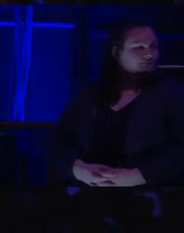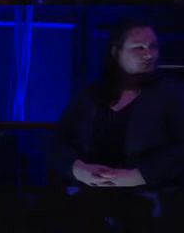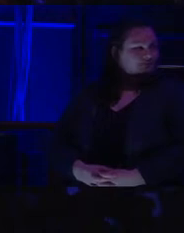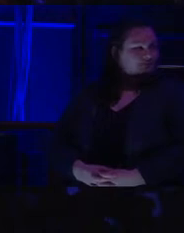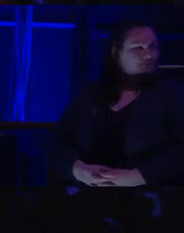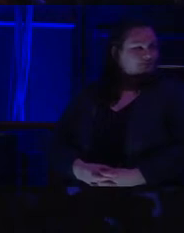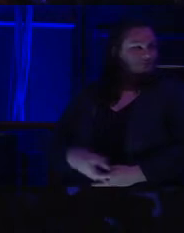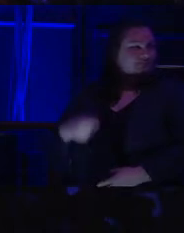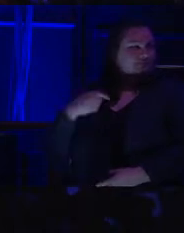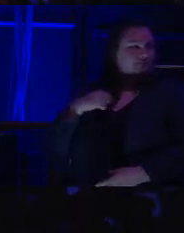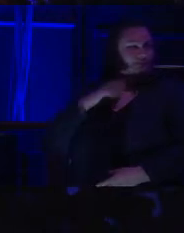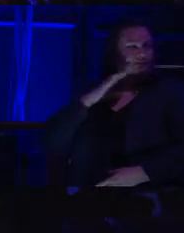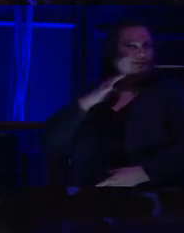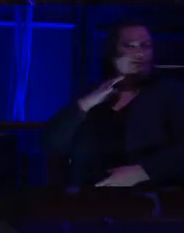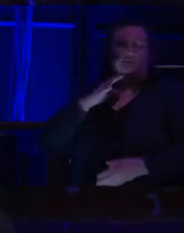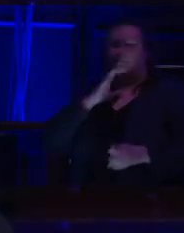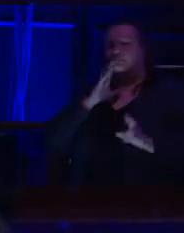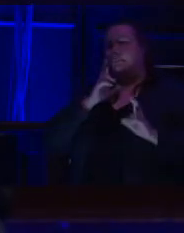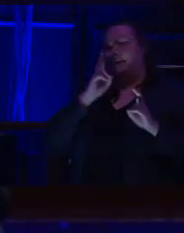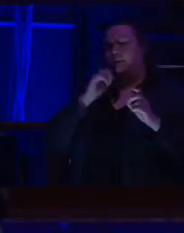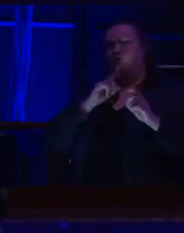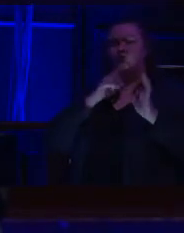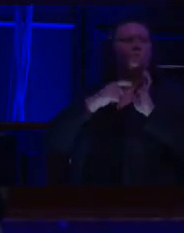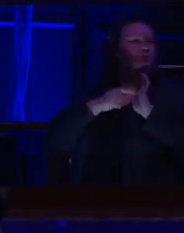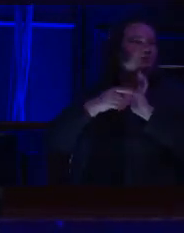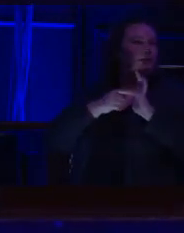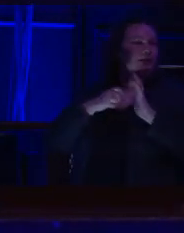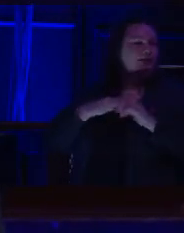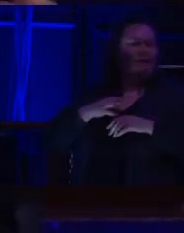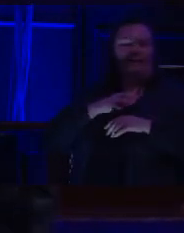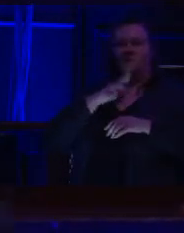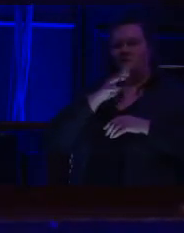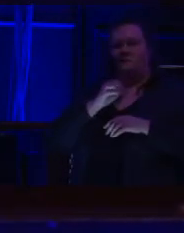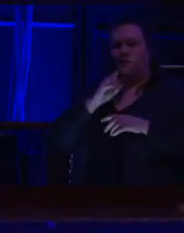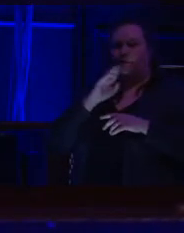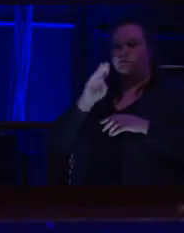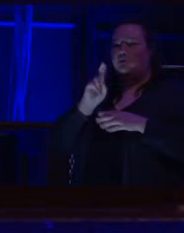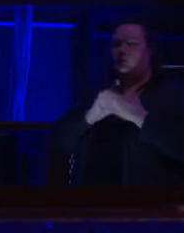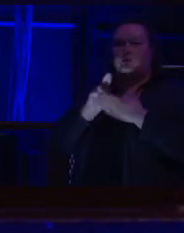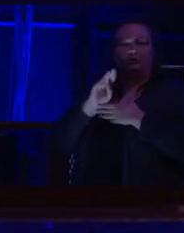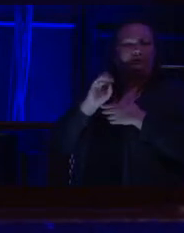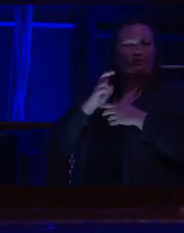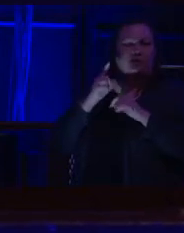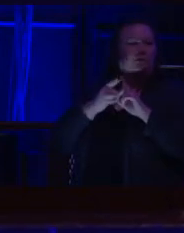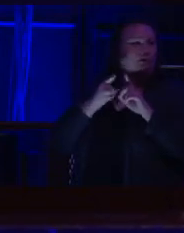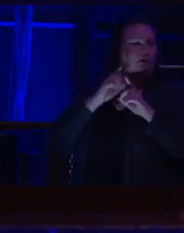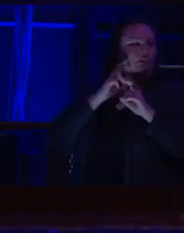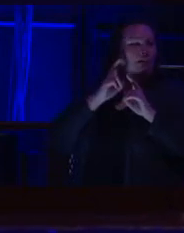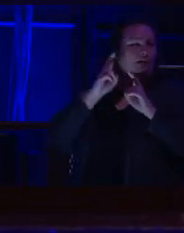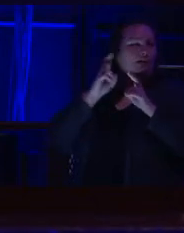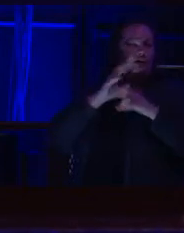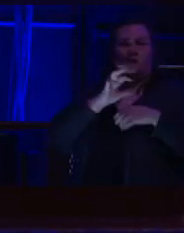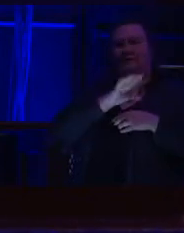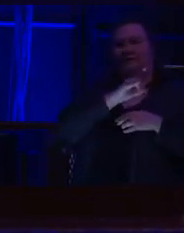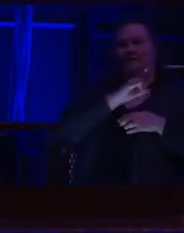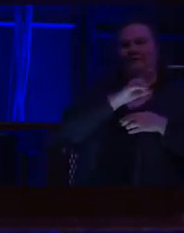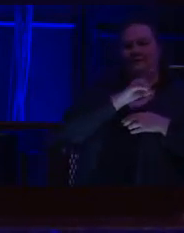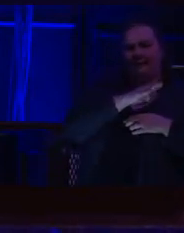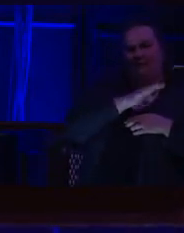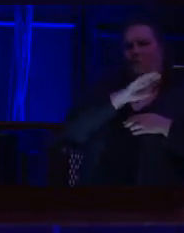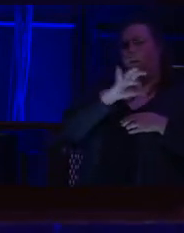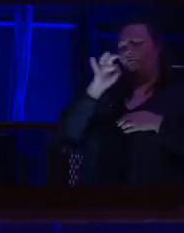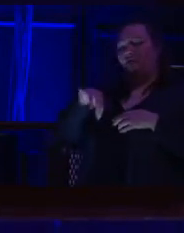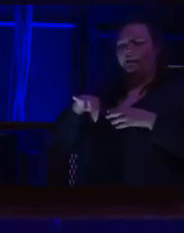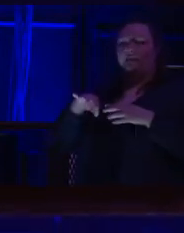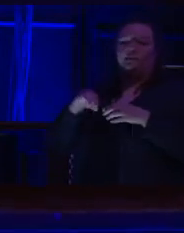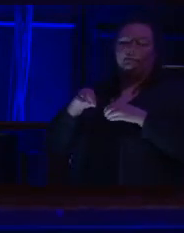I'm delighted and deeply honored to represent the faculty of the University of Michigan from the Ann Arbor, Flint, and Dearborn campuses in the